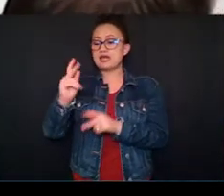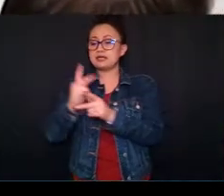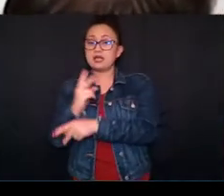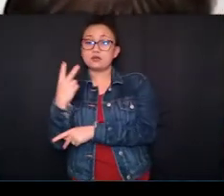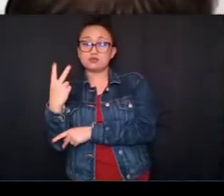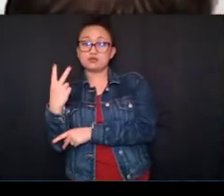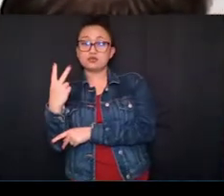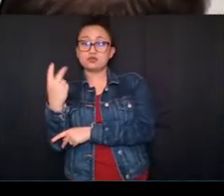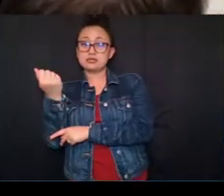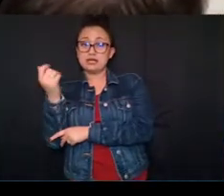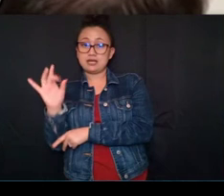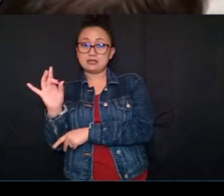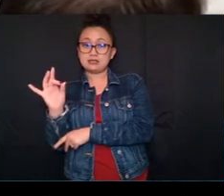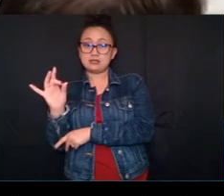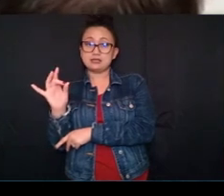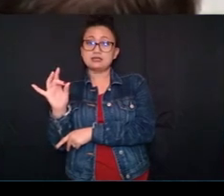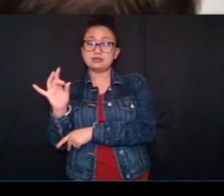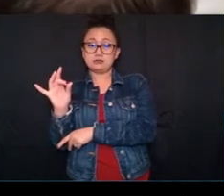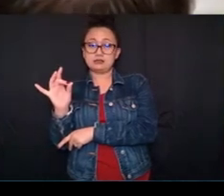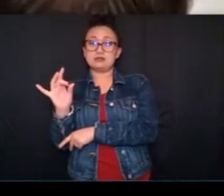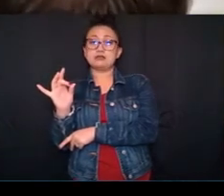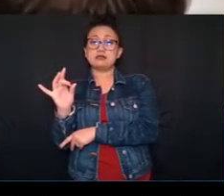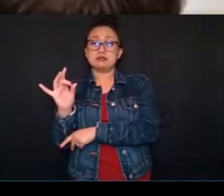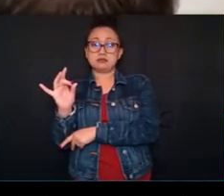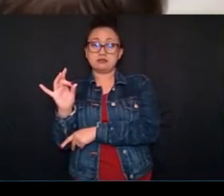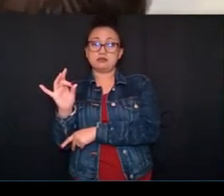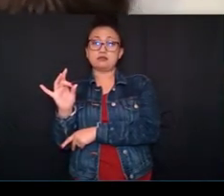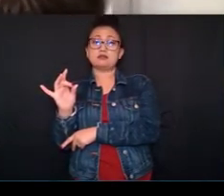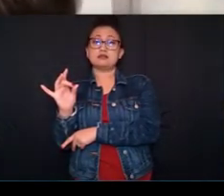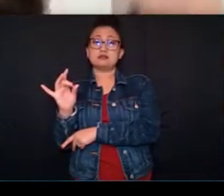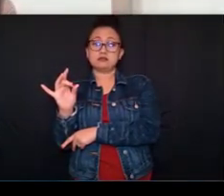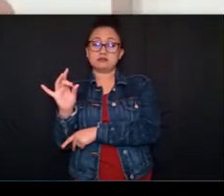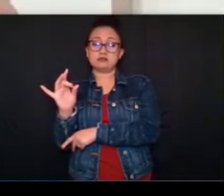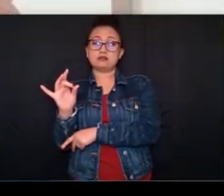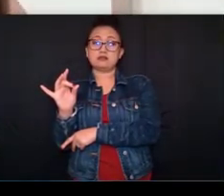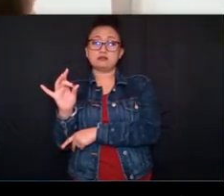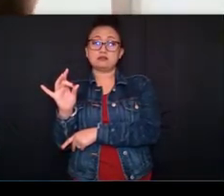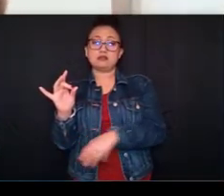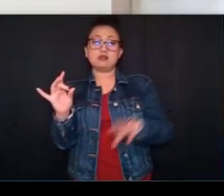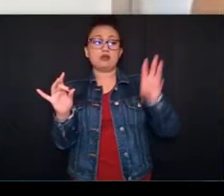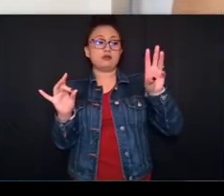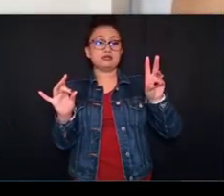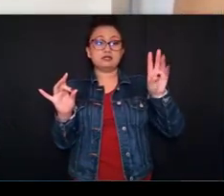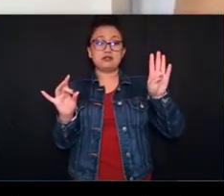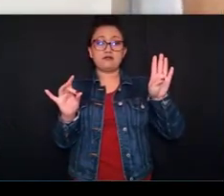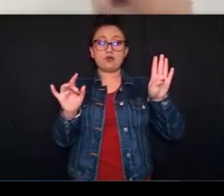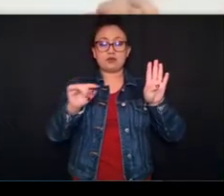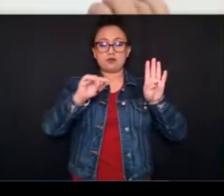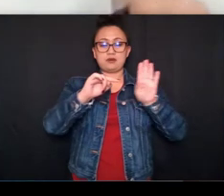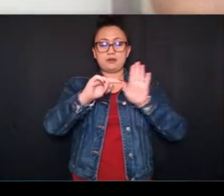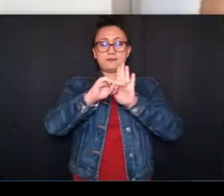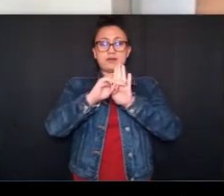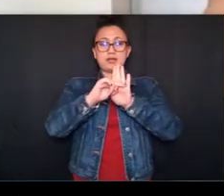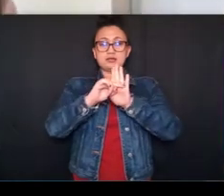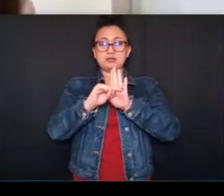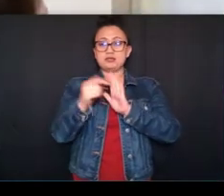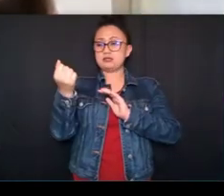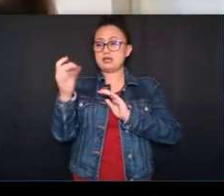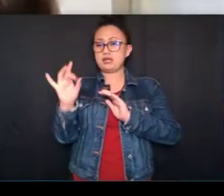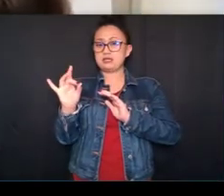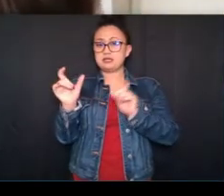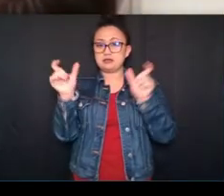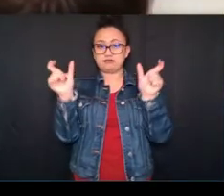is 18. So we can do all this at once, and they're linked by the subtraction that has to come later. You see what I mean? So we do